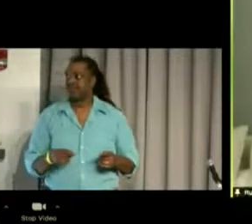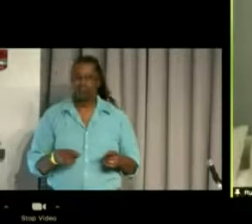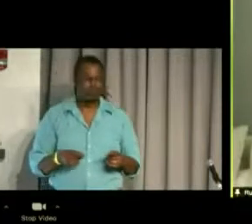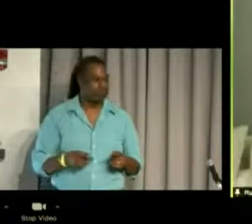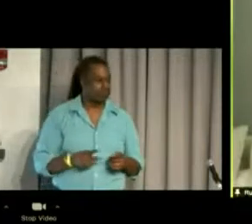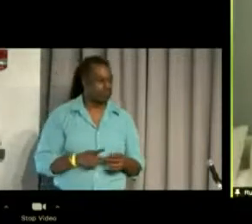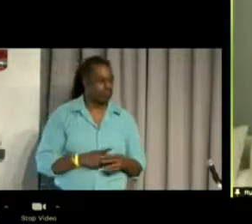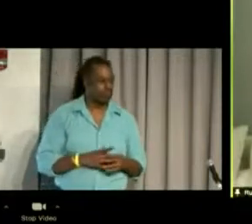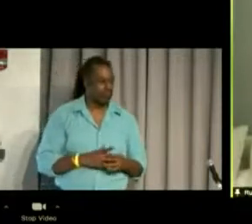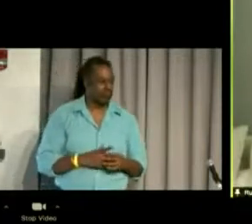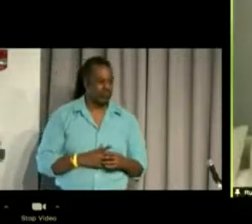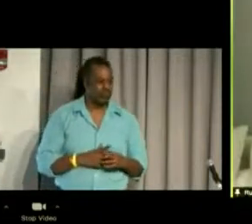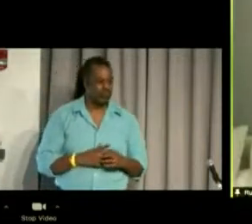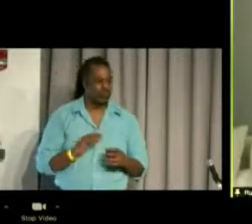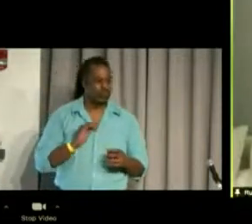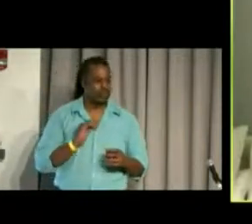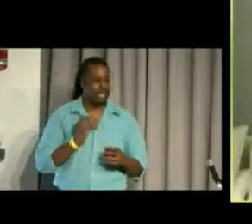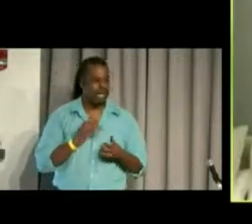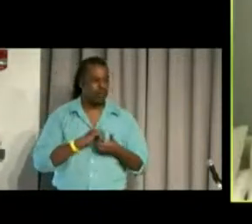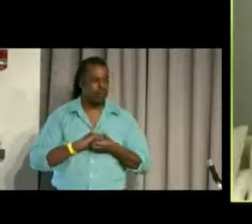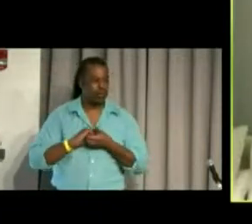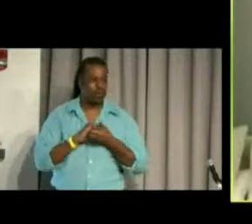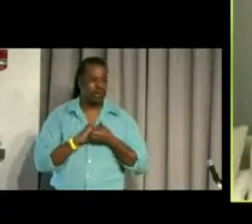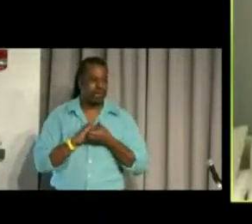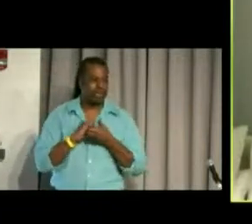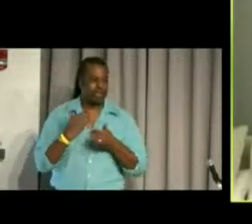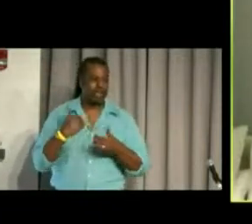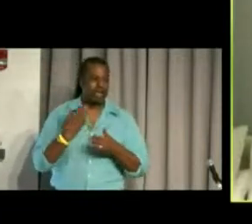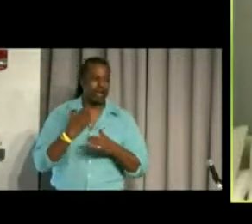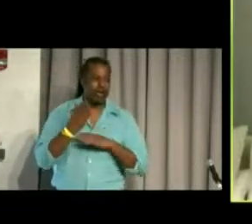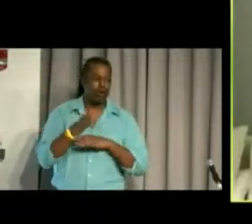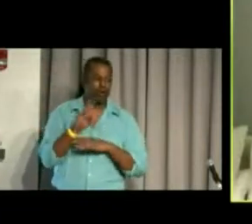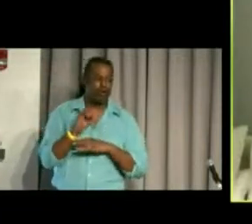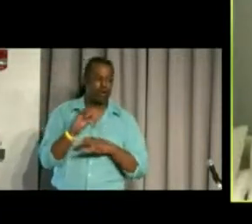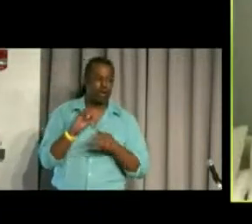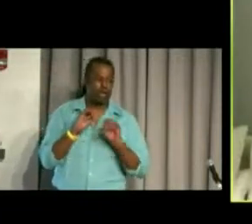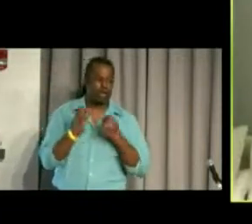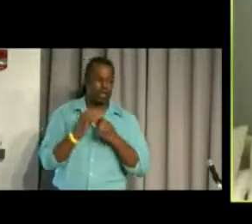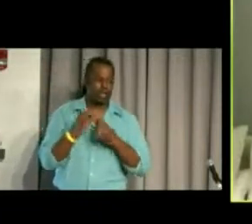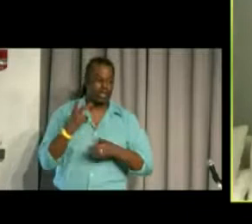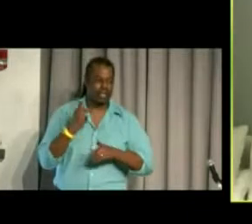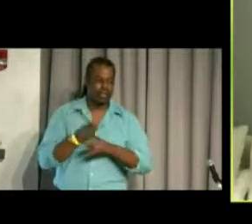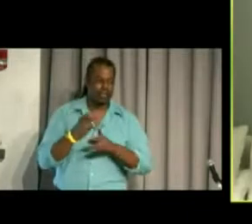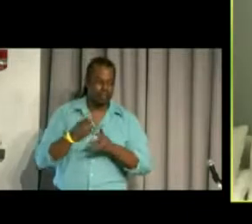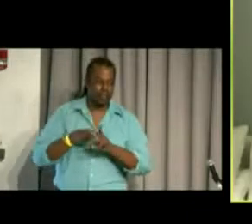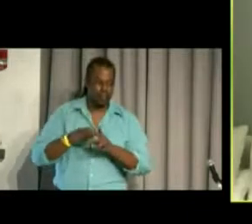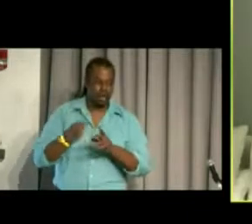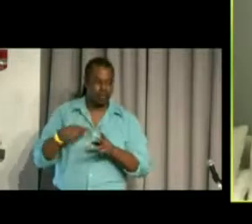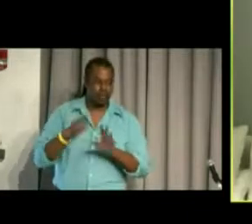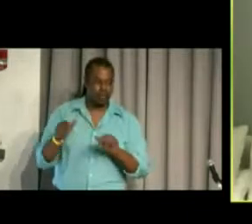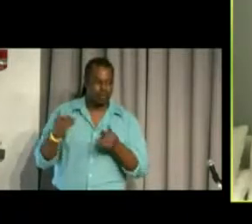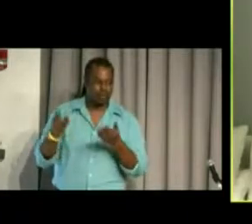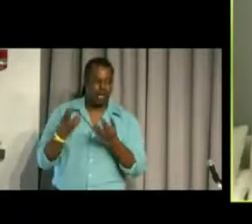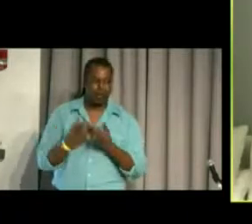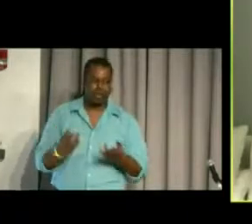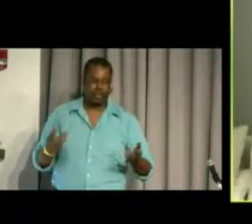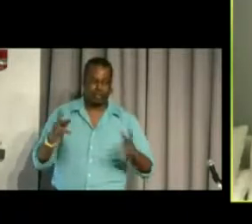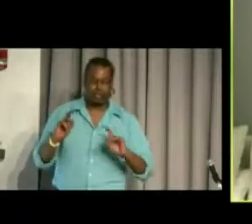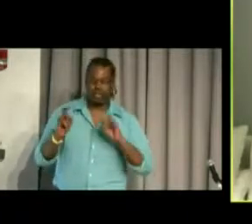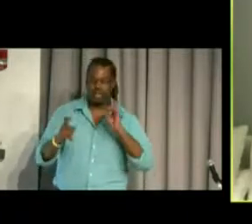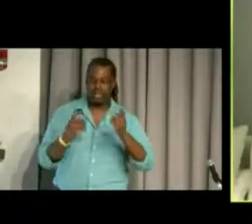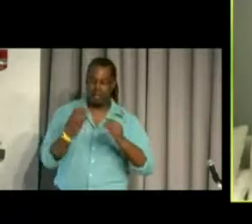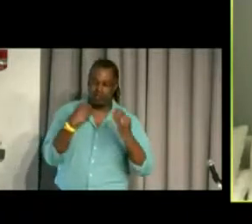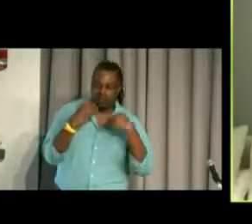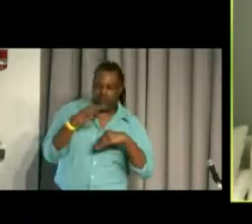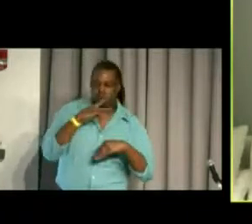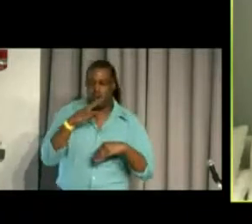our coalition had over 40 organizations that participated, where we provided them resources to get food, water, heat to